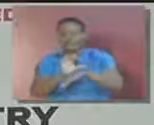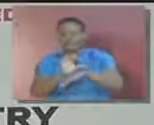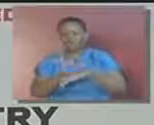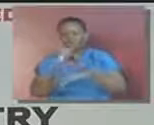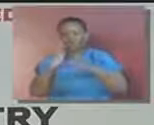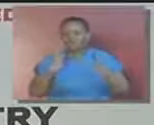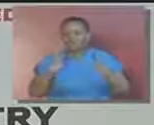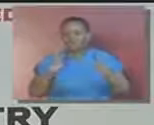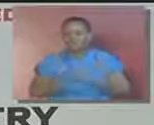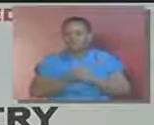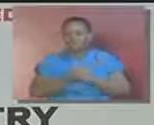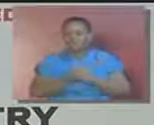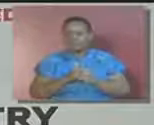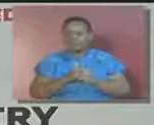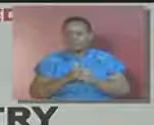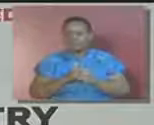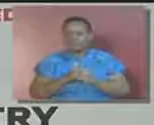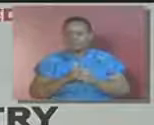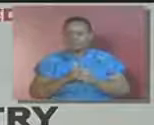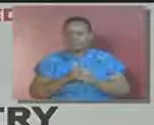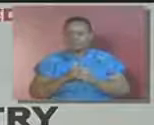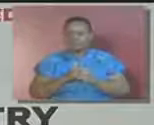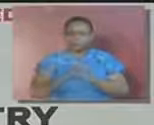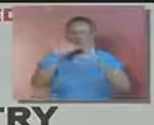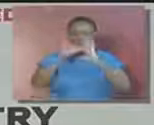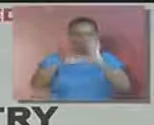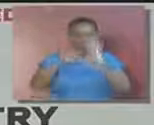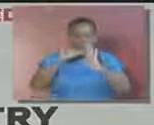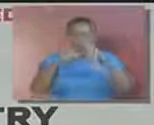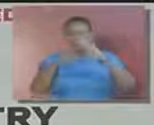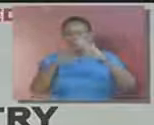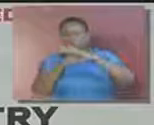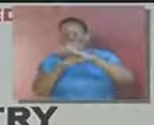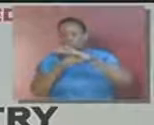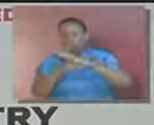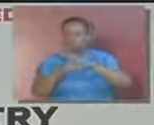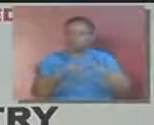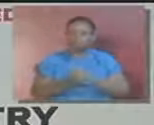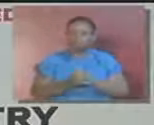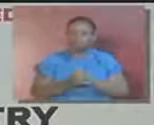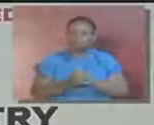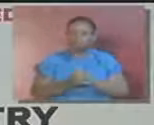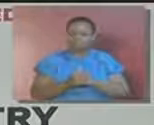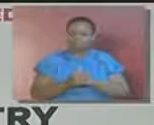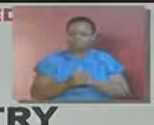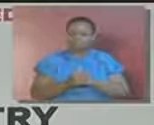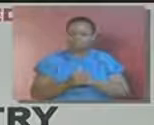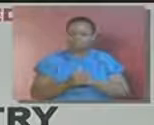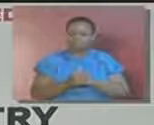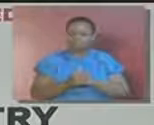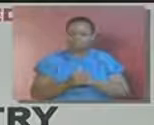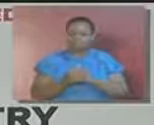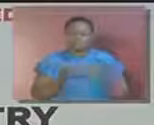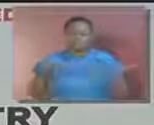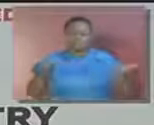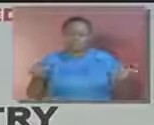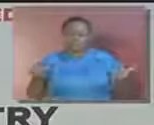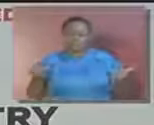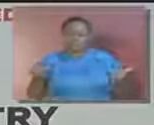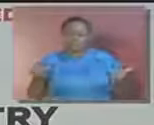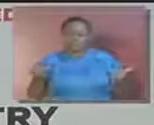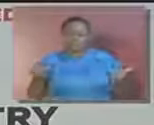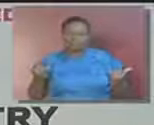literally smack dab in the middle of it, that your mosques were in fact closed, and you took it in the spirit